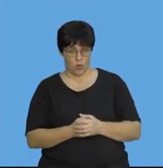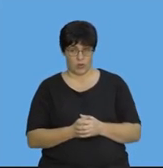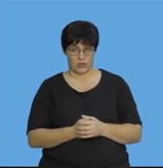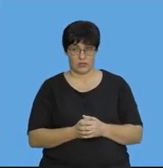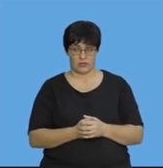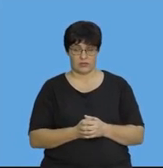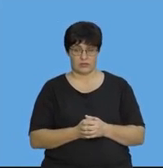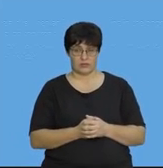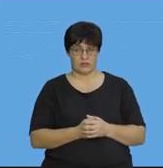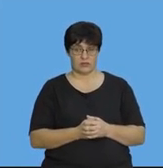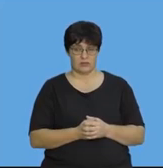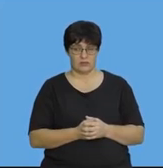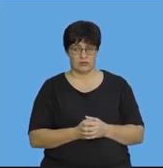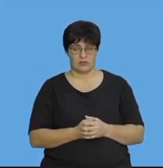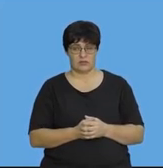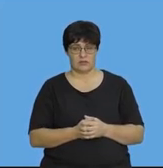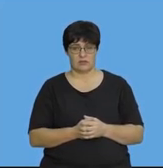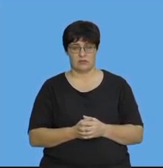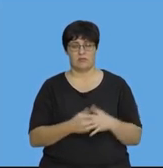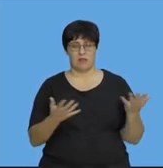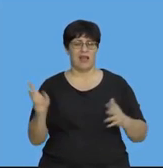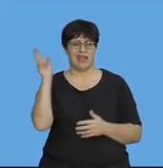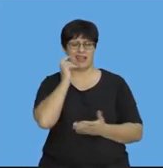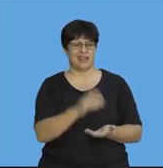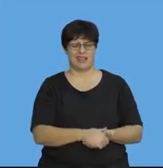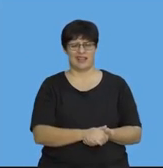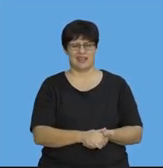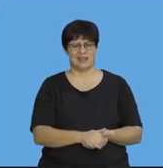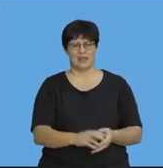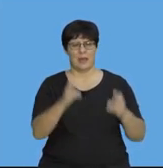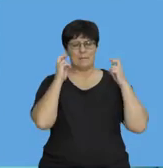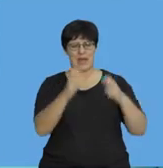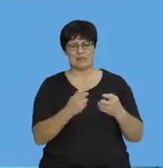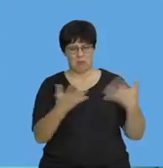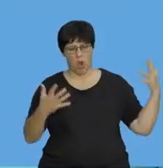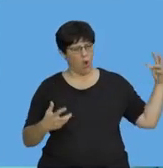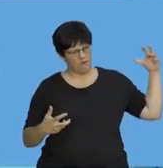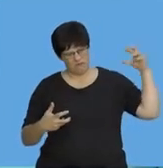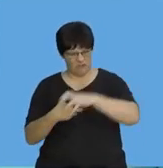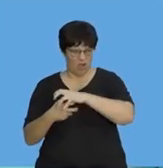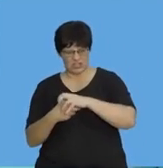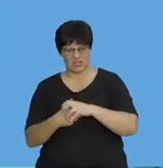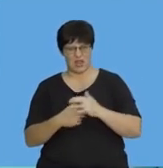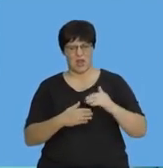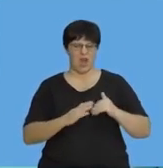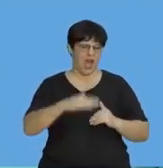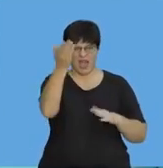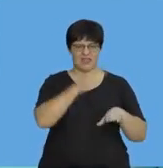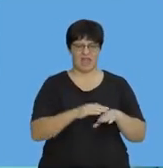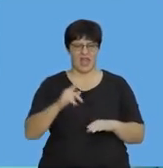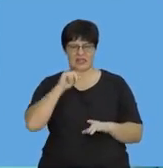bus compare to the force exerted by the bus on the insect? And I can all hear you going, the bus exerts a bigger force on the insect.